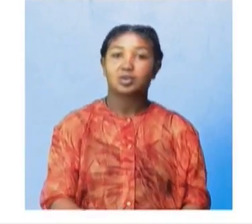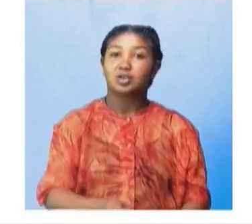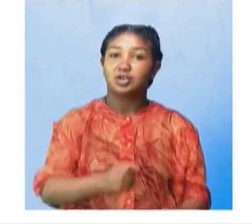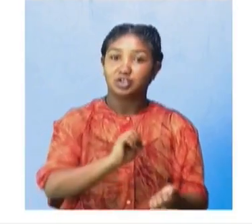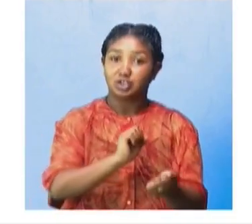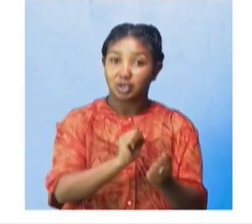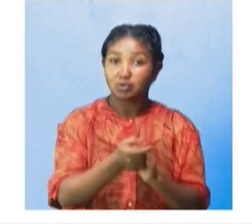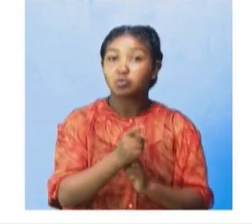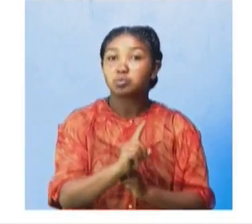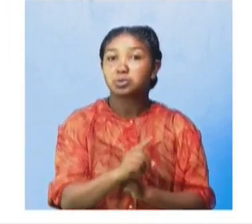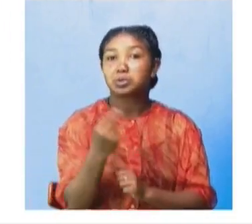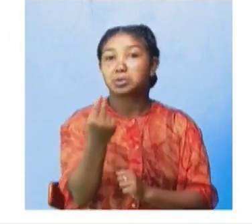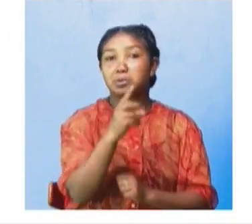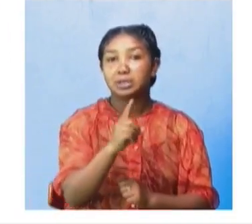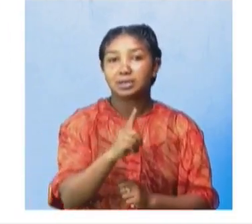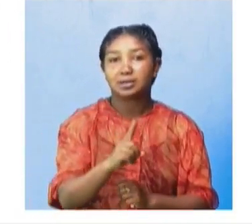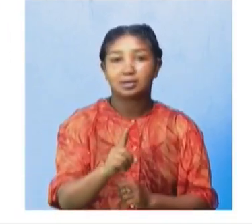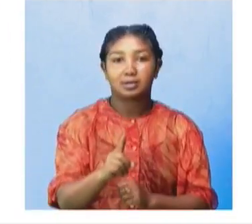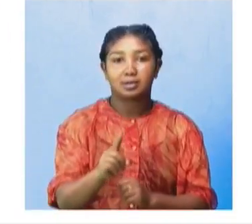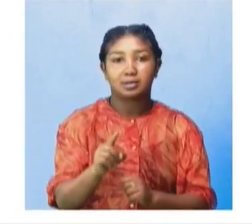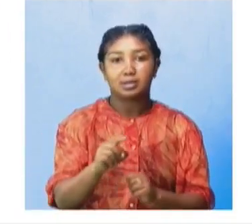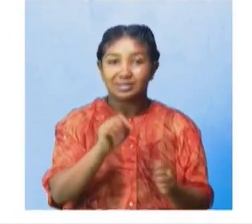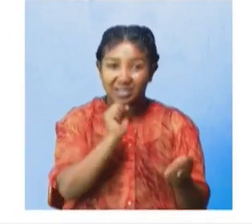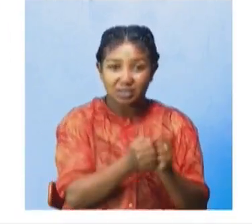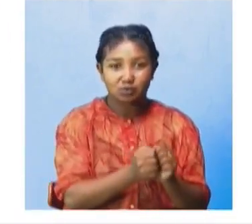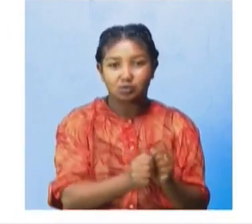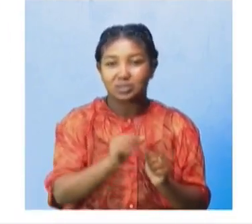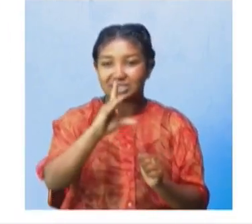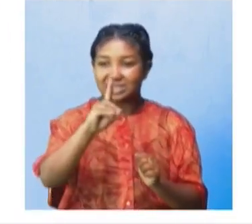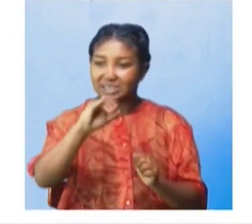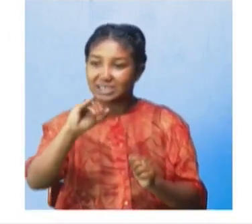Change with what? Did.